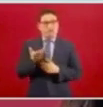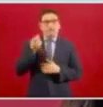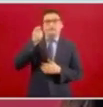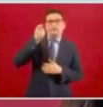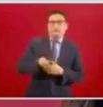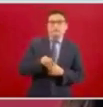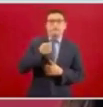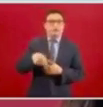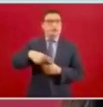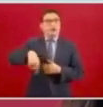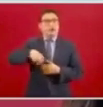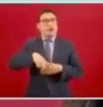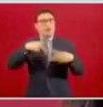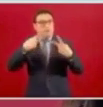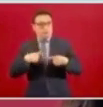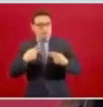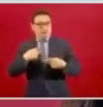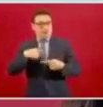group.